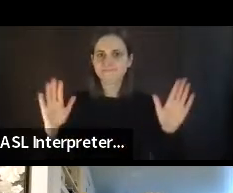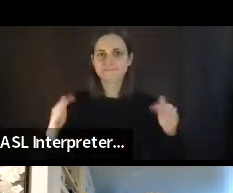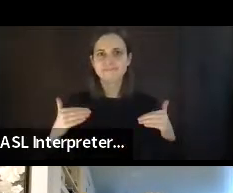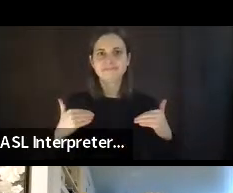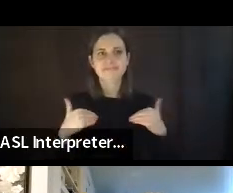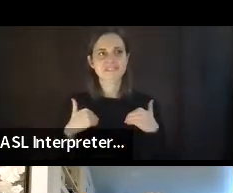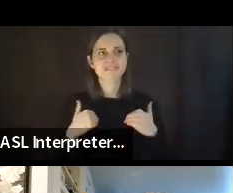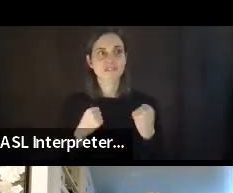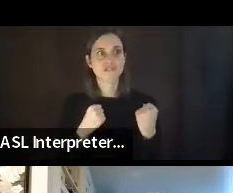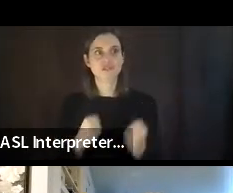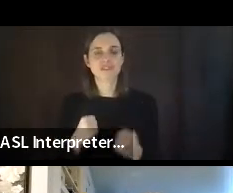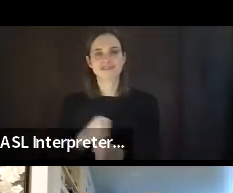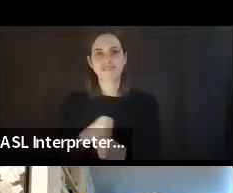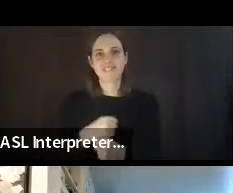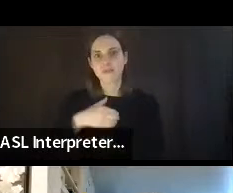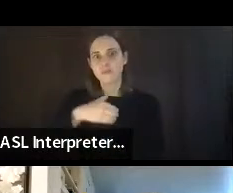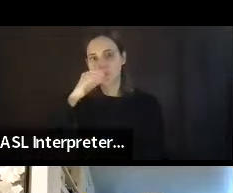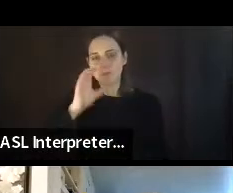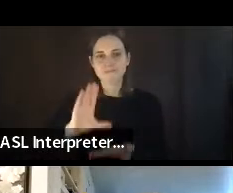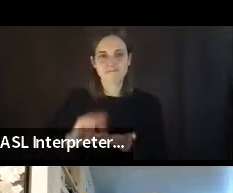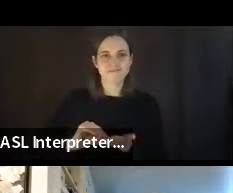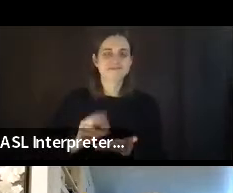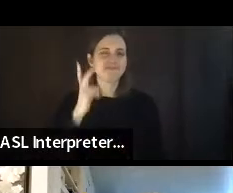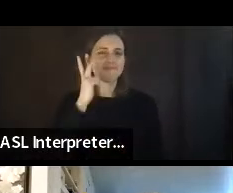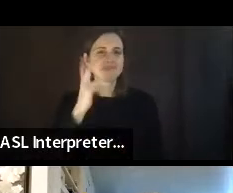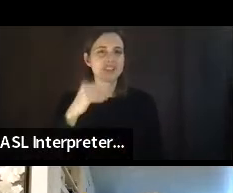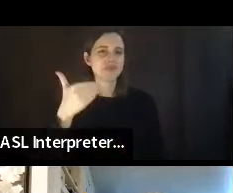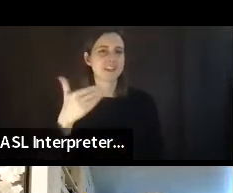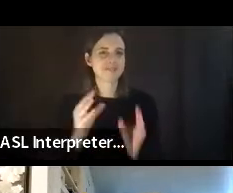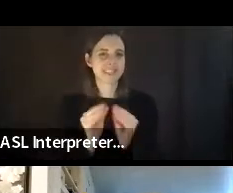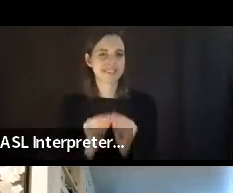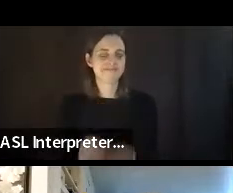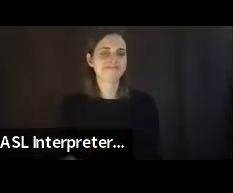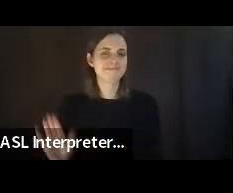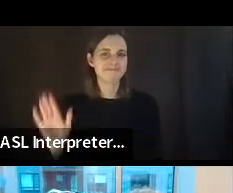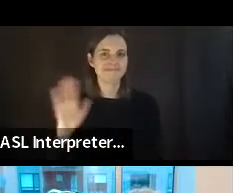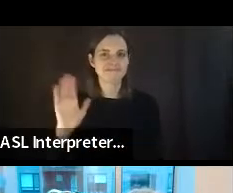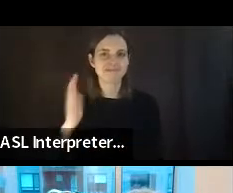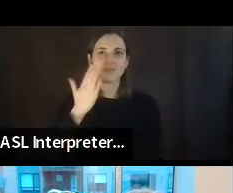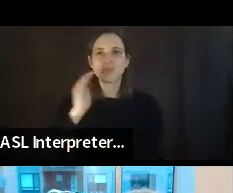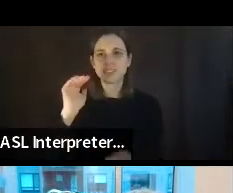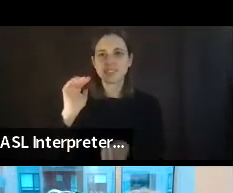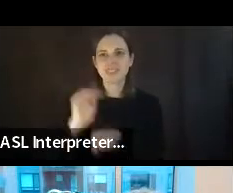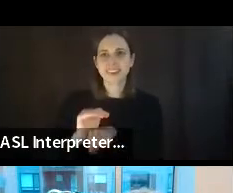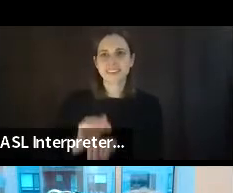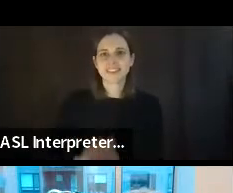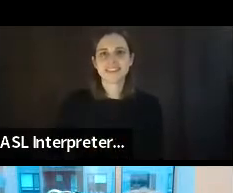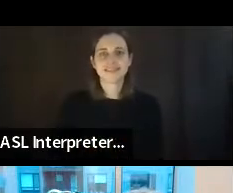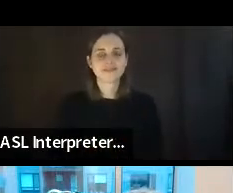cup of coffee and we'll see you next time around, okay? Good night. Hey, everybody.